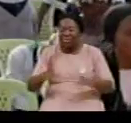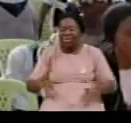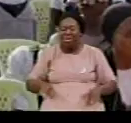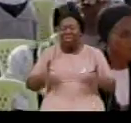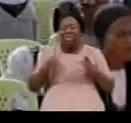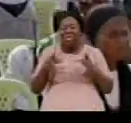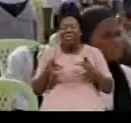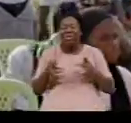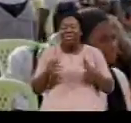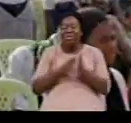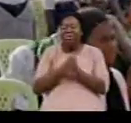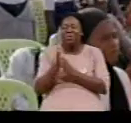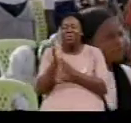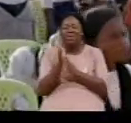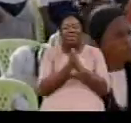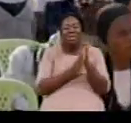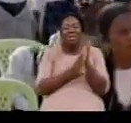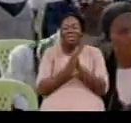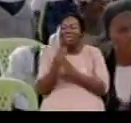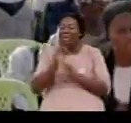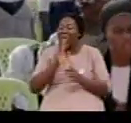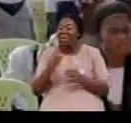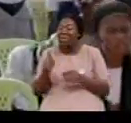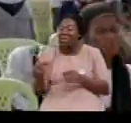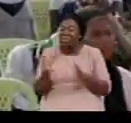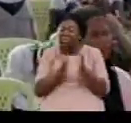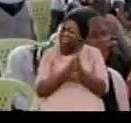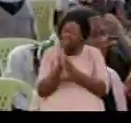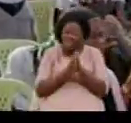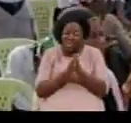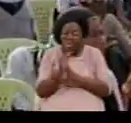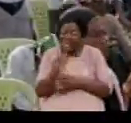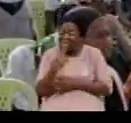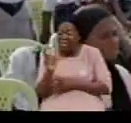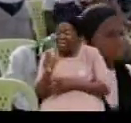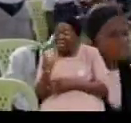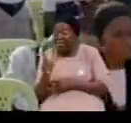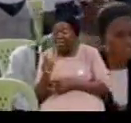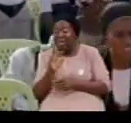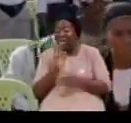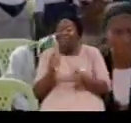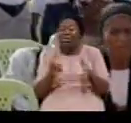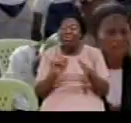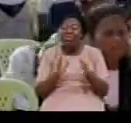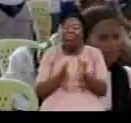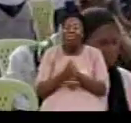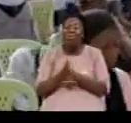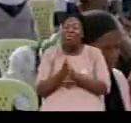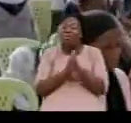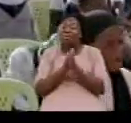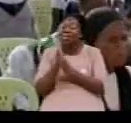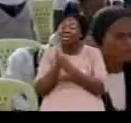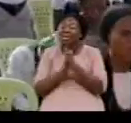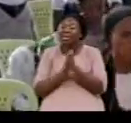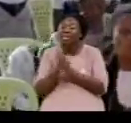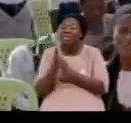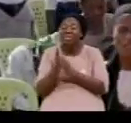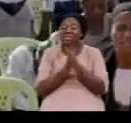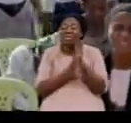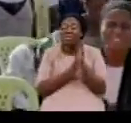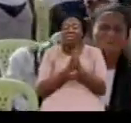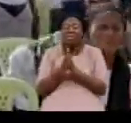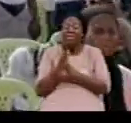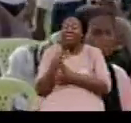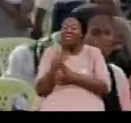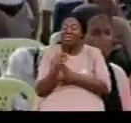somebody praying at all? Is somebody praying at all? Is somebody calling on the Lord? Is somebody